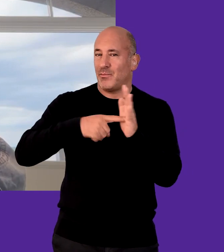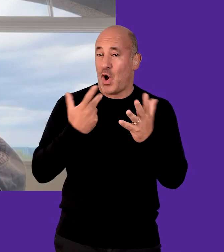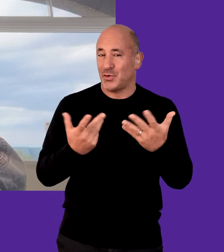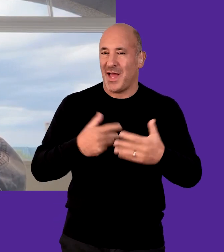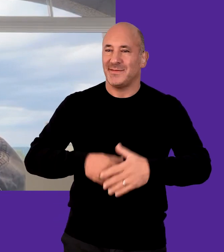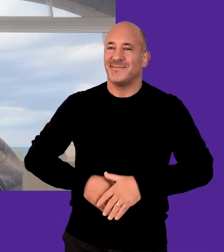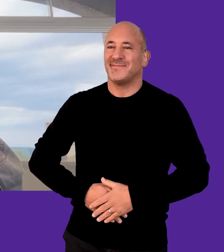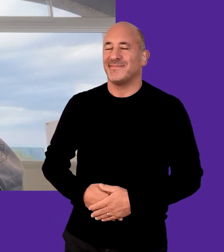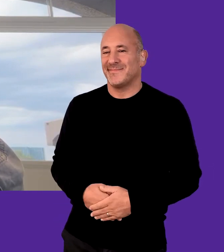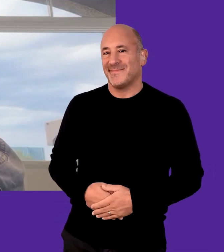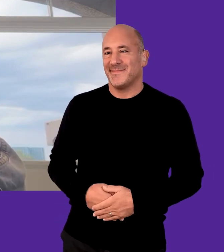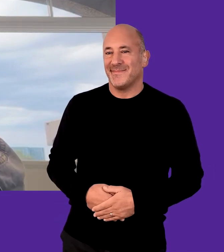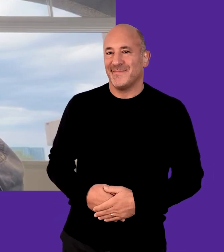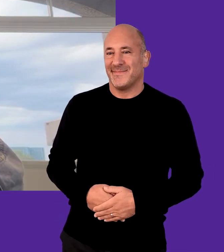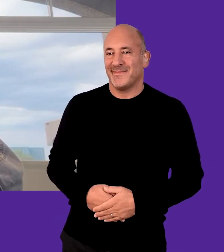television